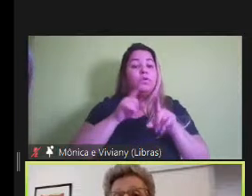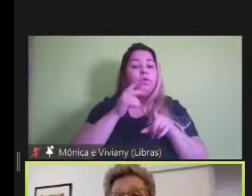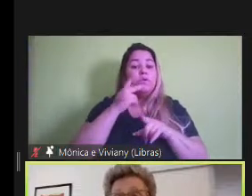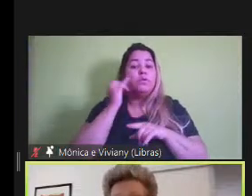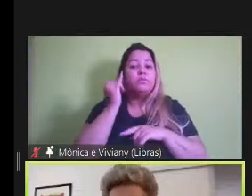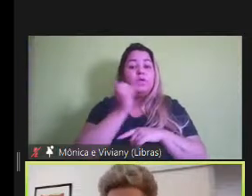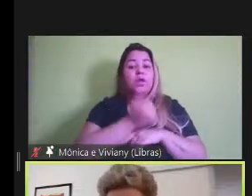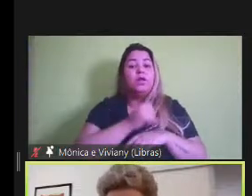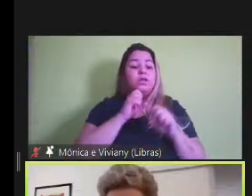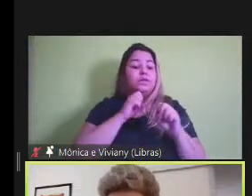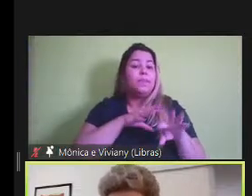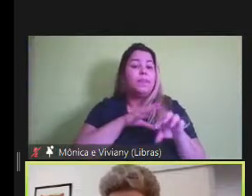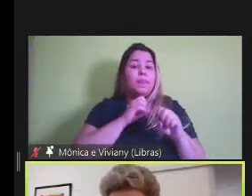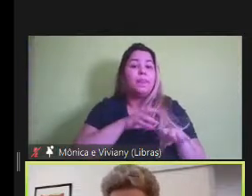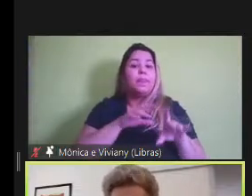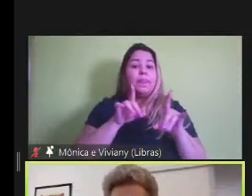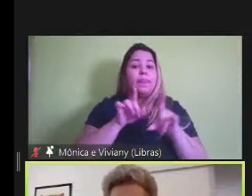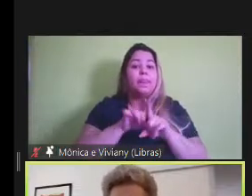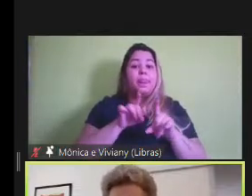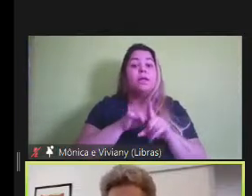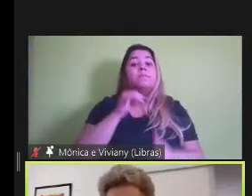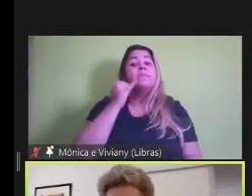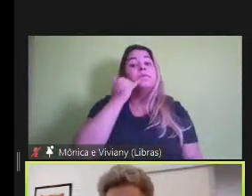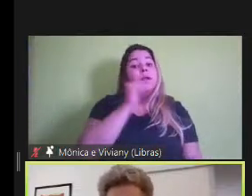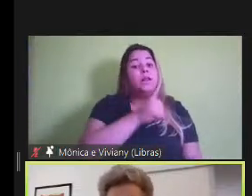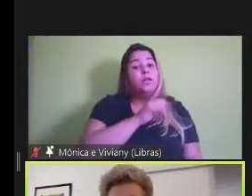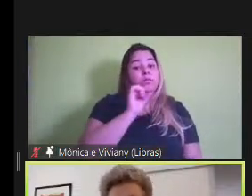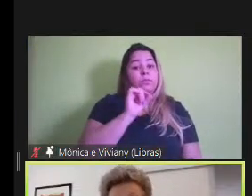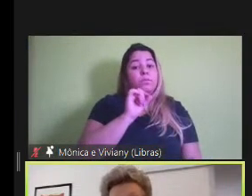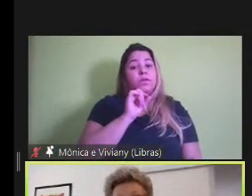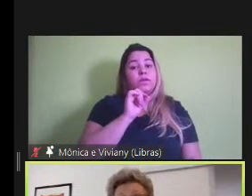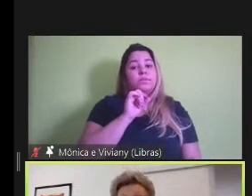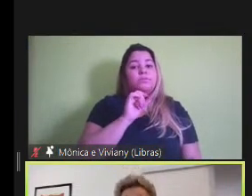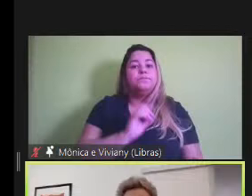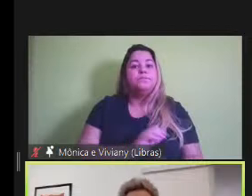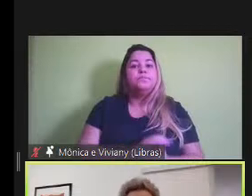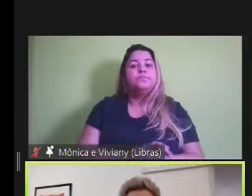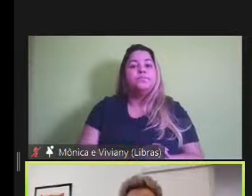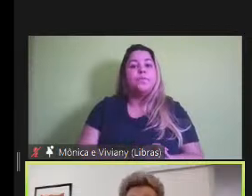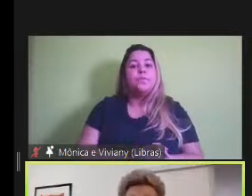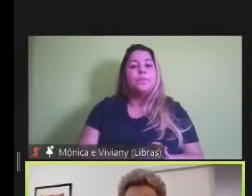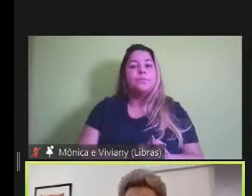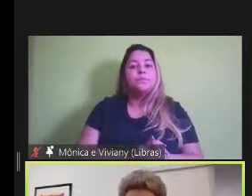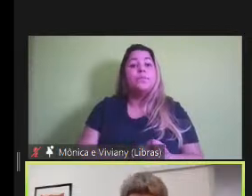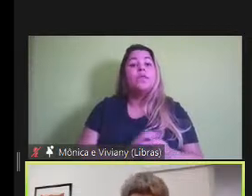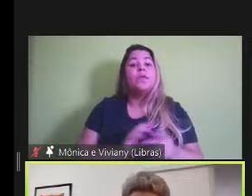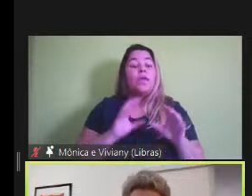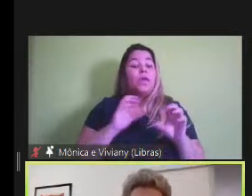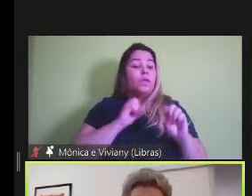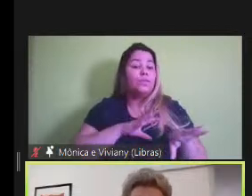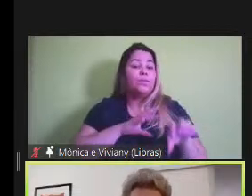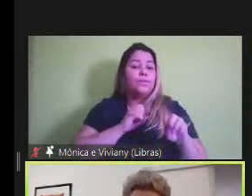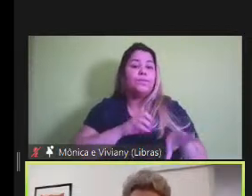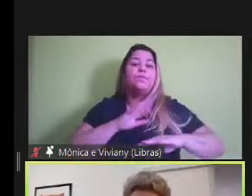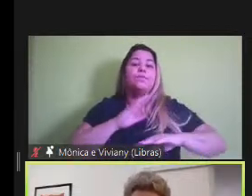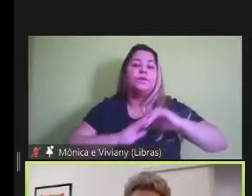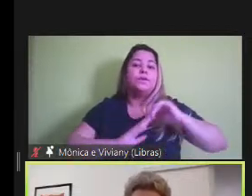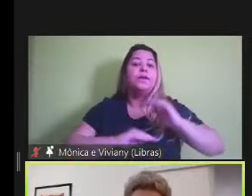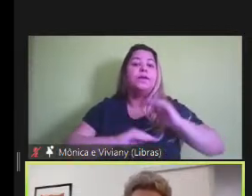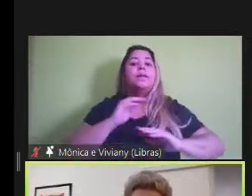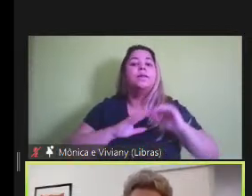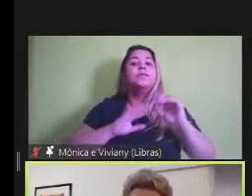about interprofessional education, what are we talking about? Next slide, please. The